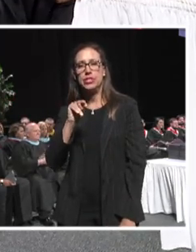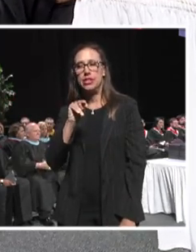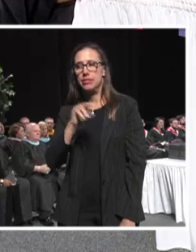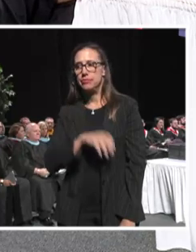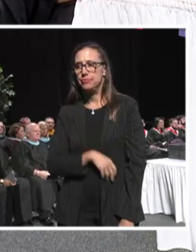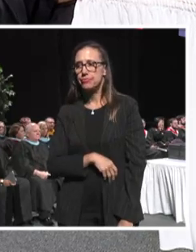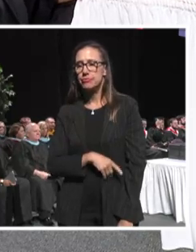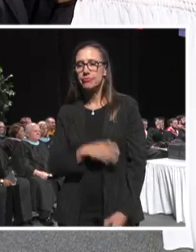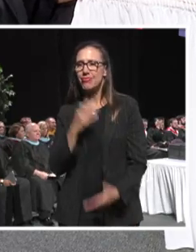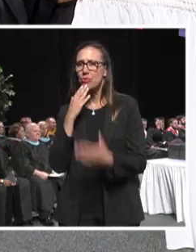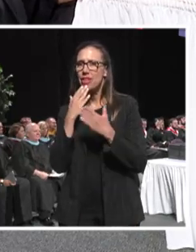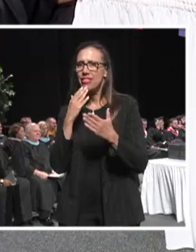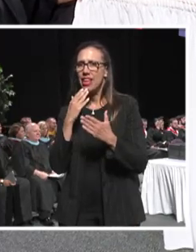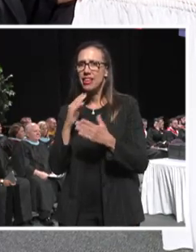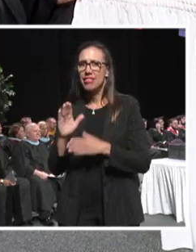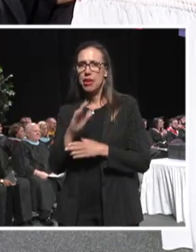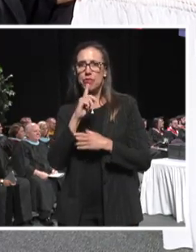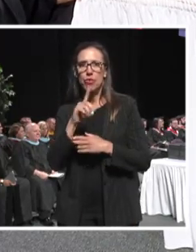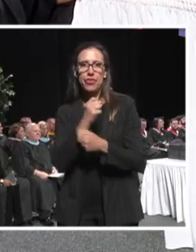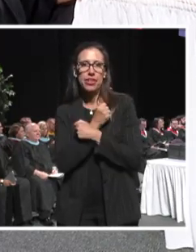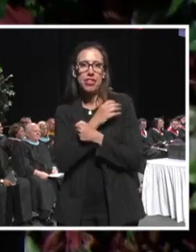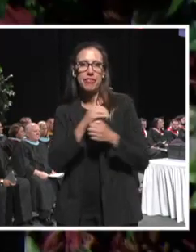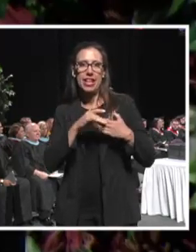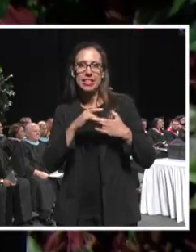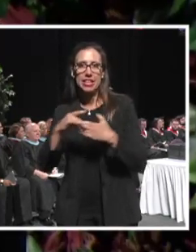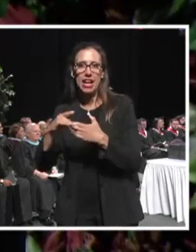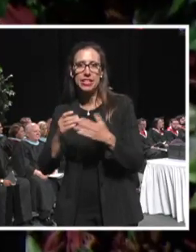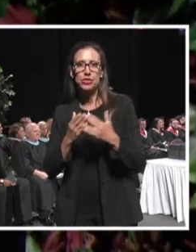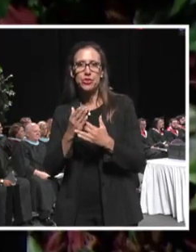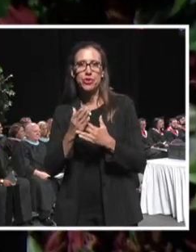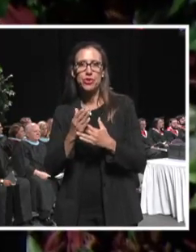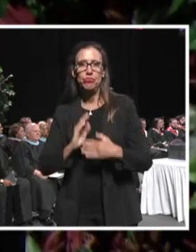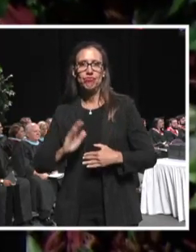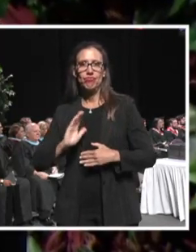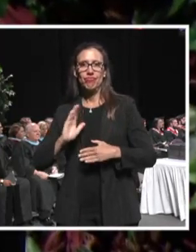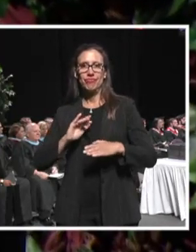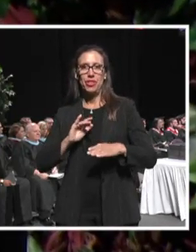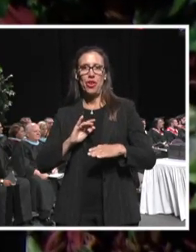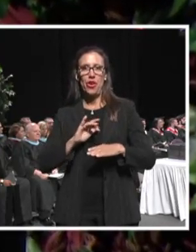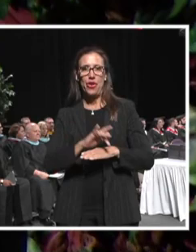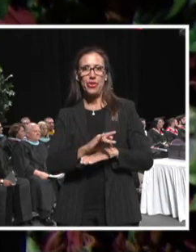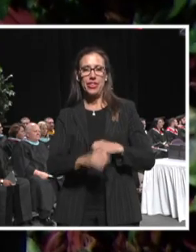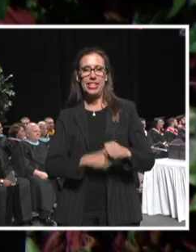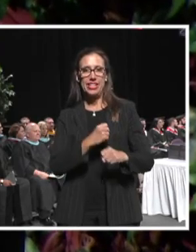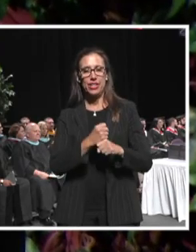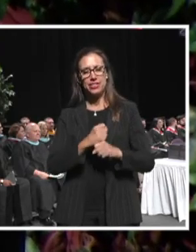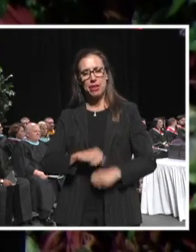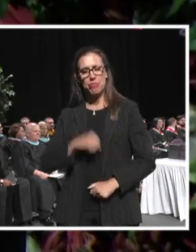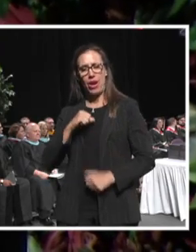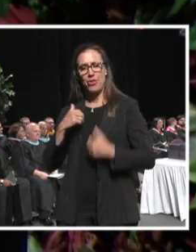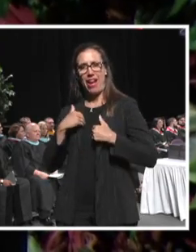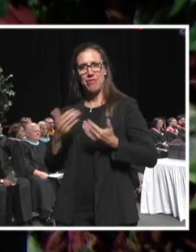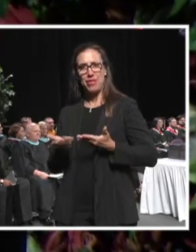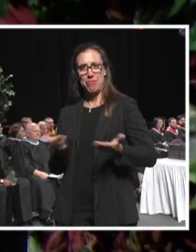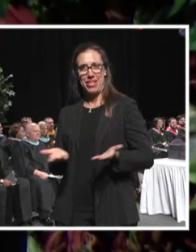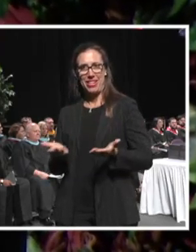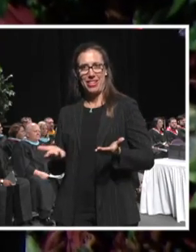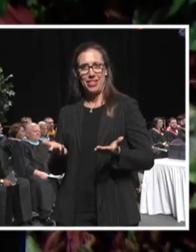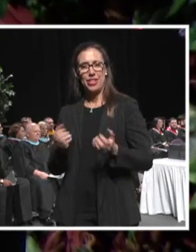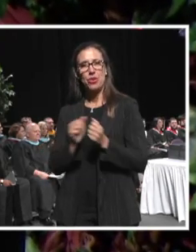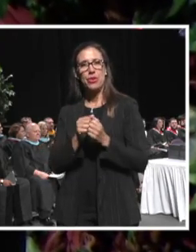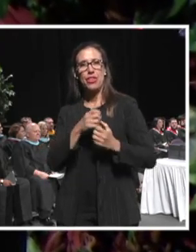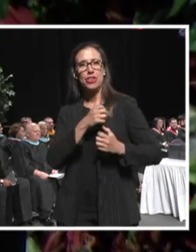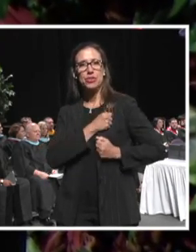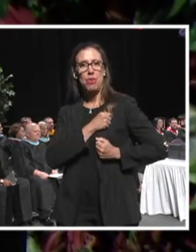We thank them for their love and their guidance through your early years and are proud to have them as part of our extended Spartans